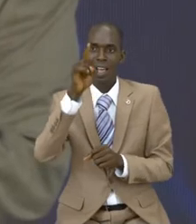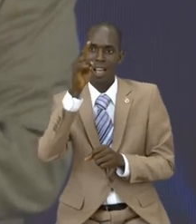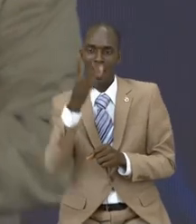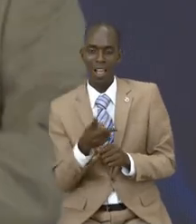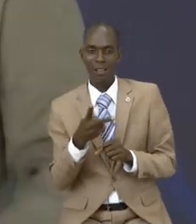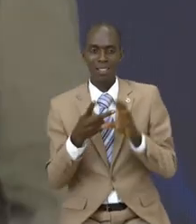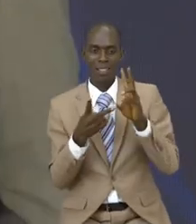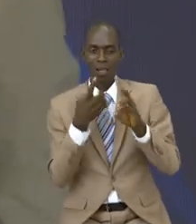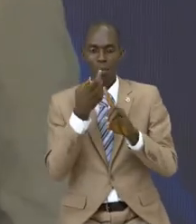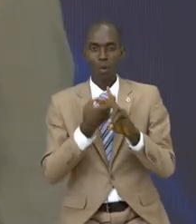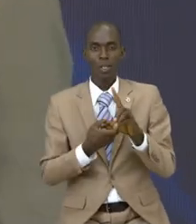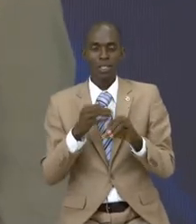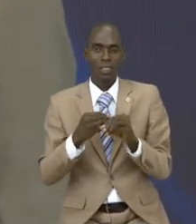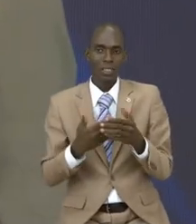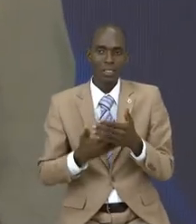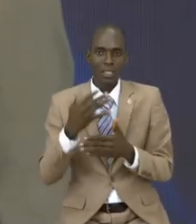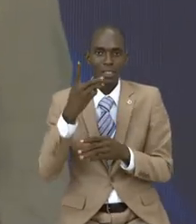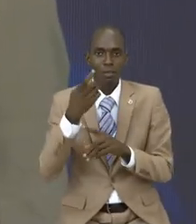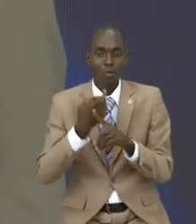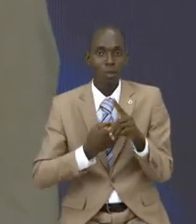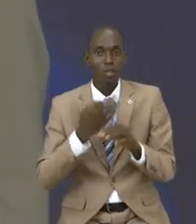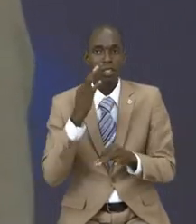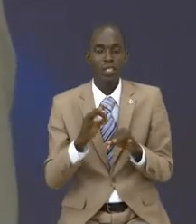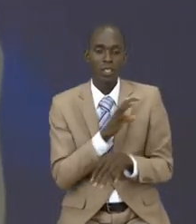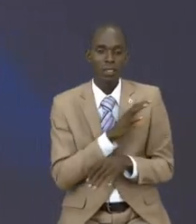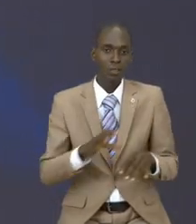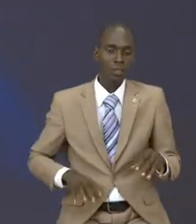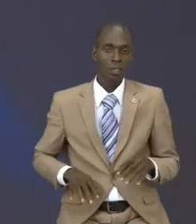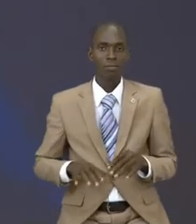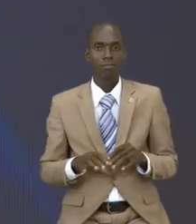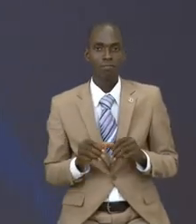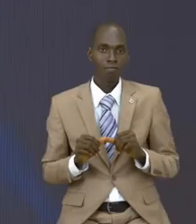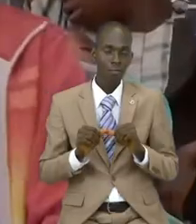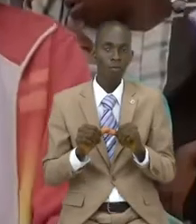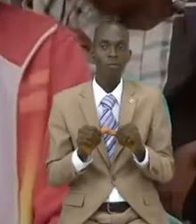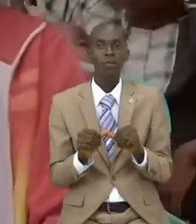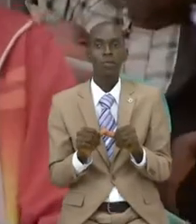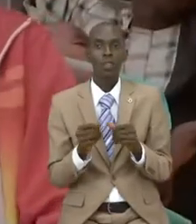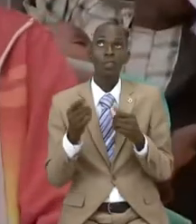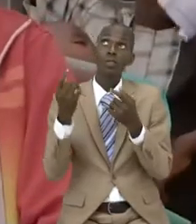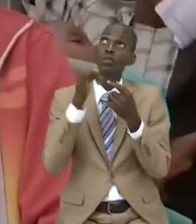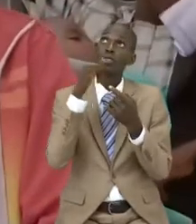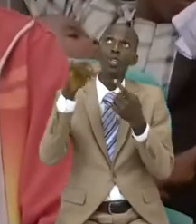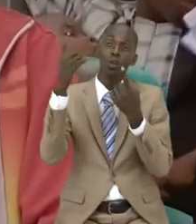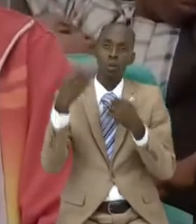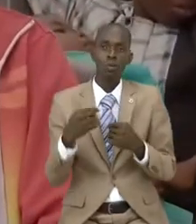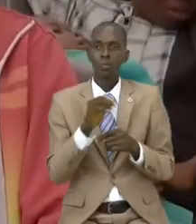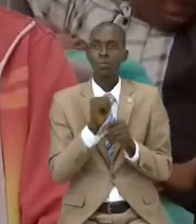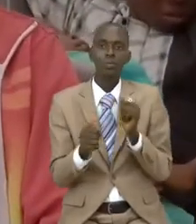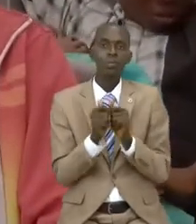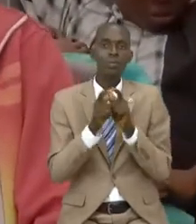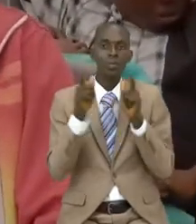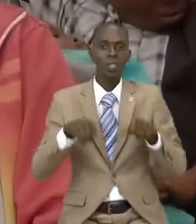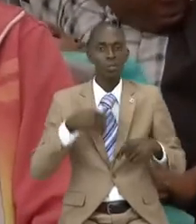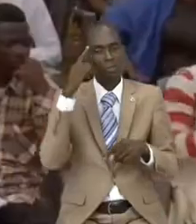6 months, if Jesus tarries, a greater life will begin. A great ladder you